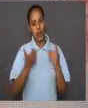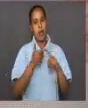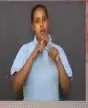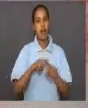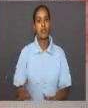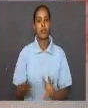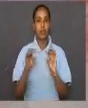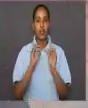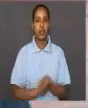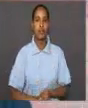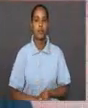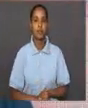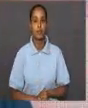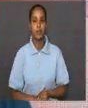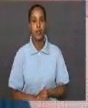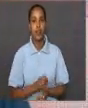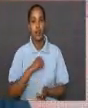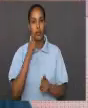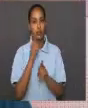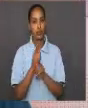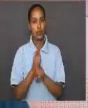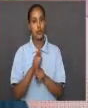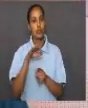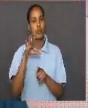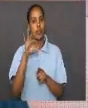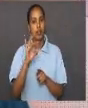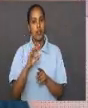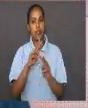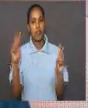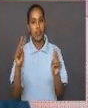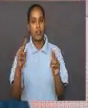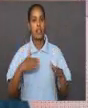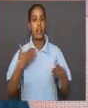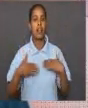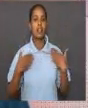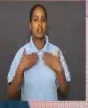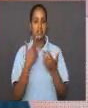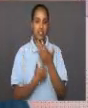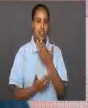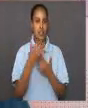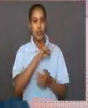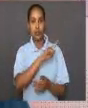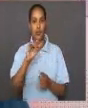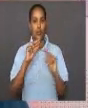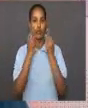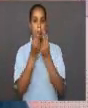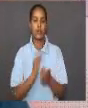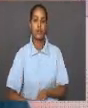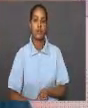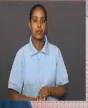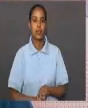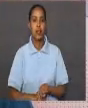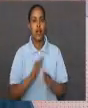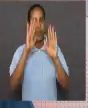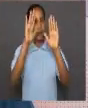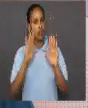Welcome back, students. I am sure that you had some very interesting discussions with your group. I